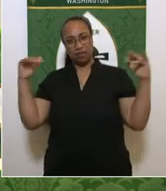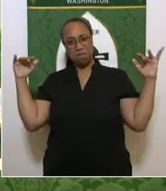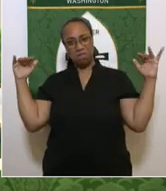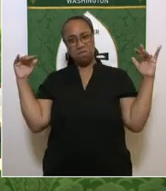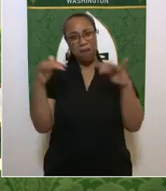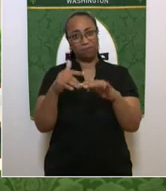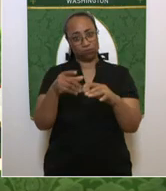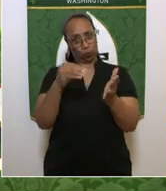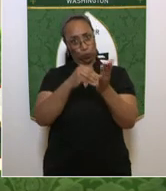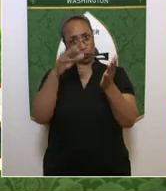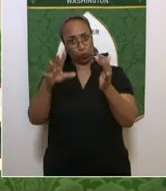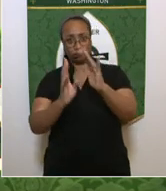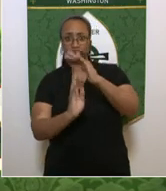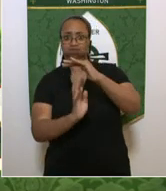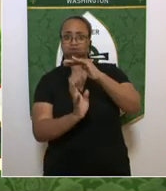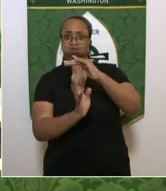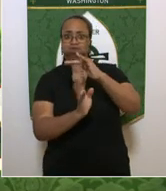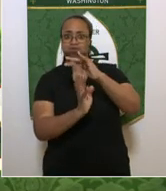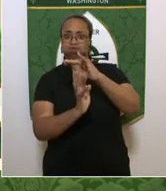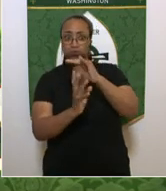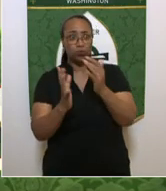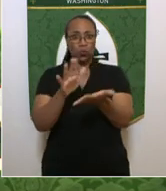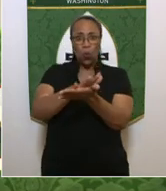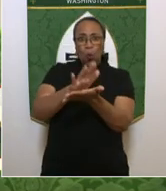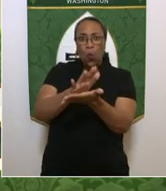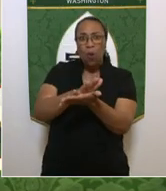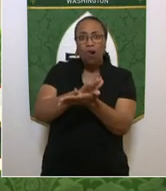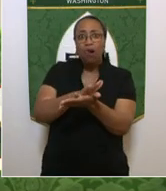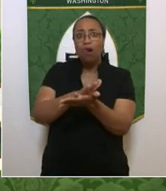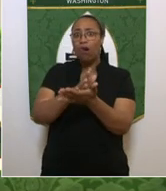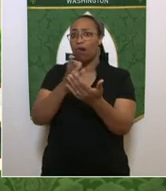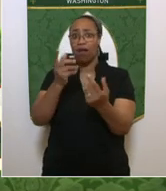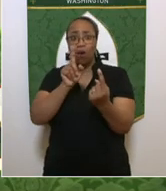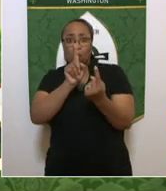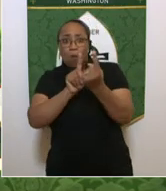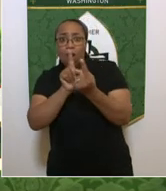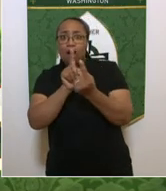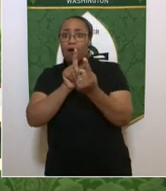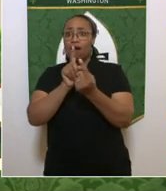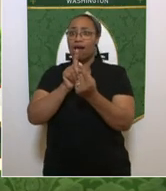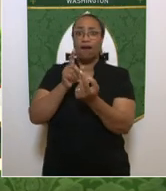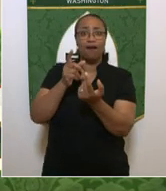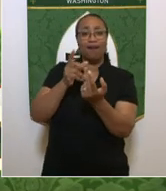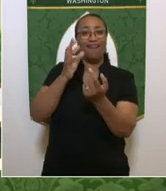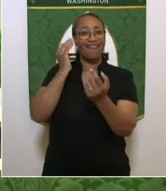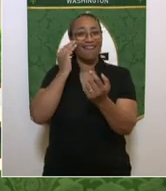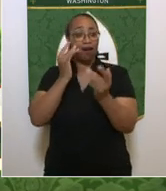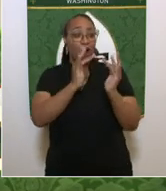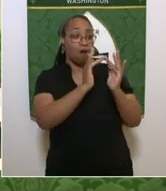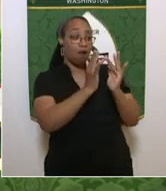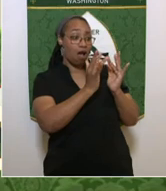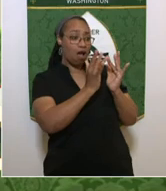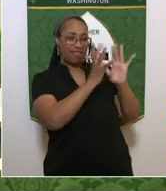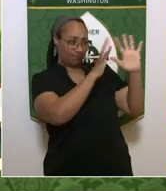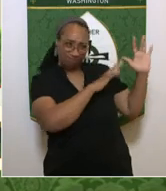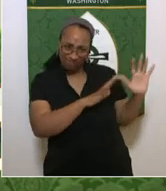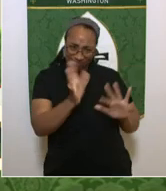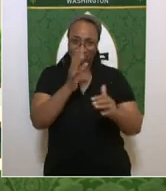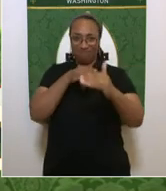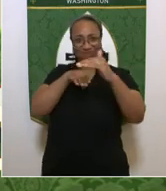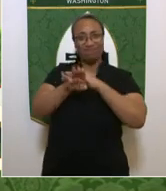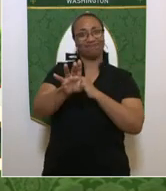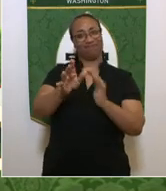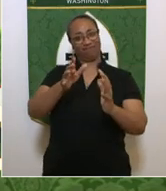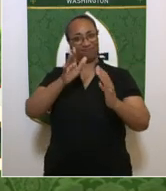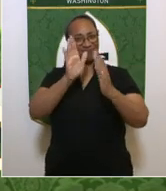school in person. In-person learning was supported. And as a result, when we look at achievement,